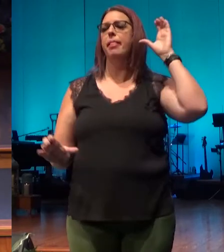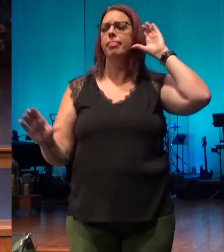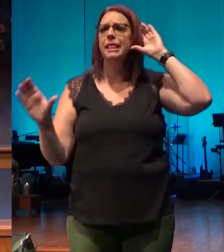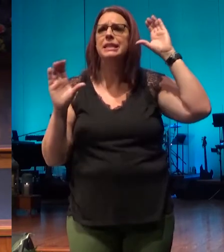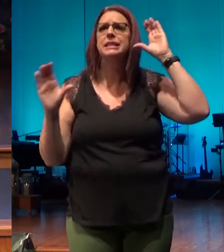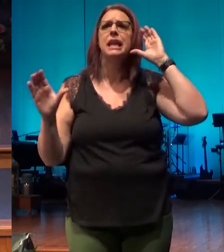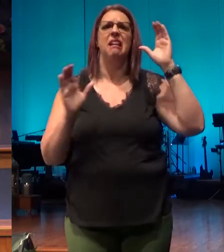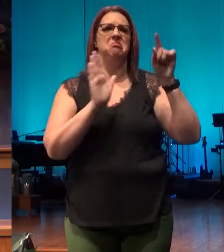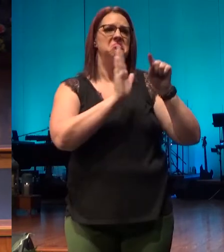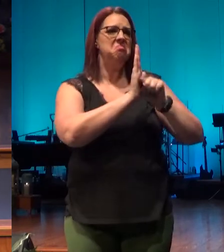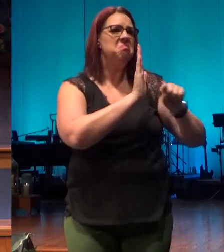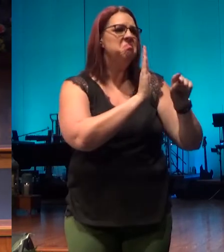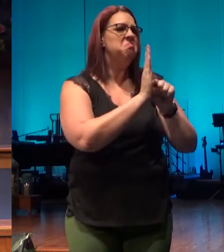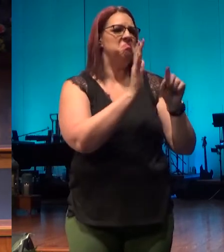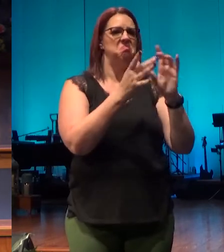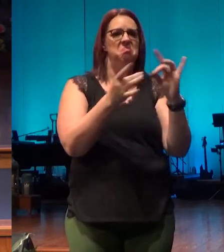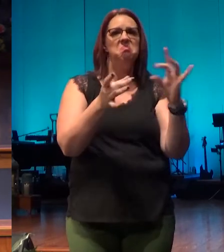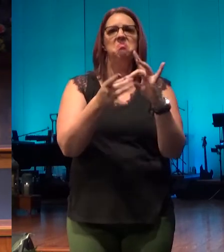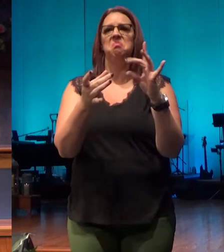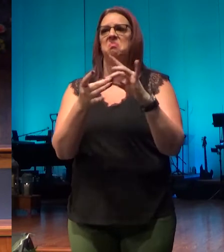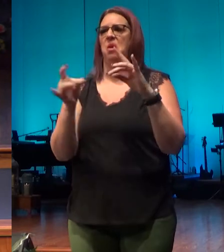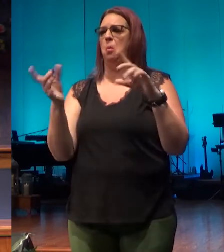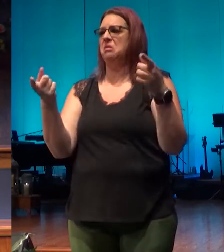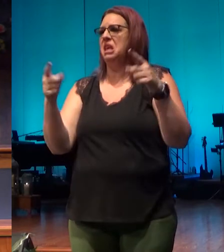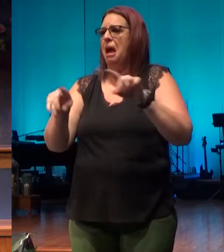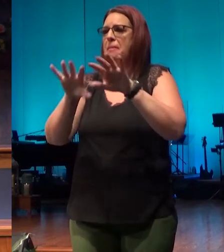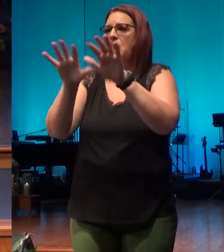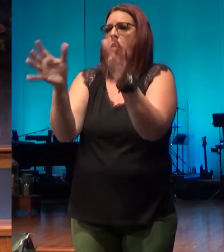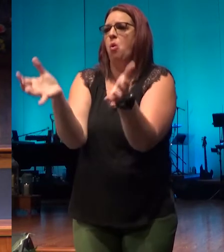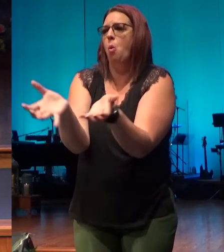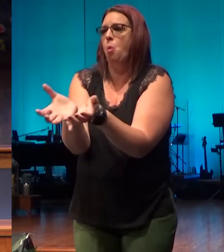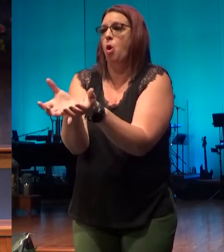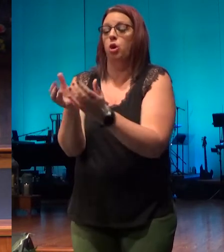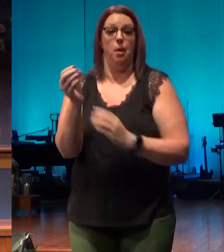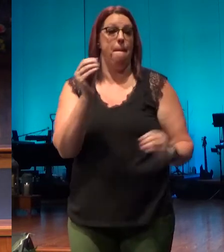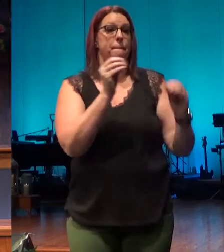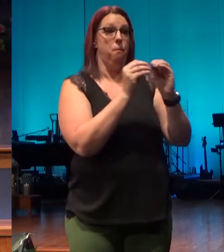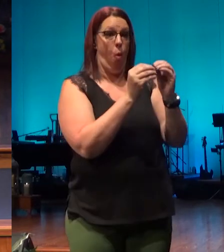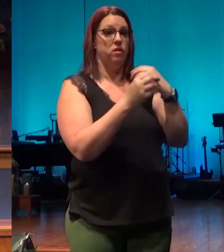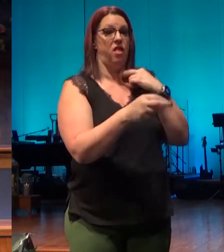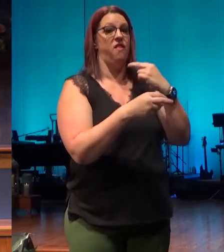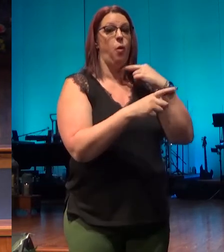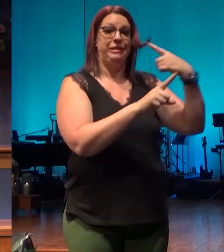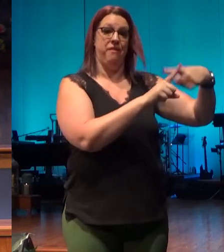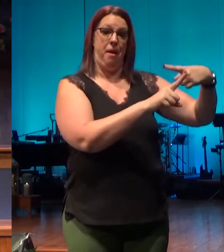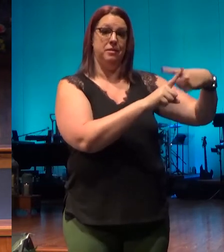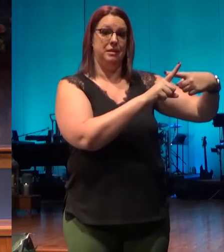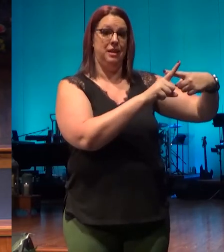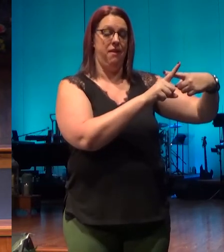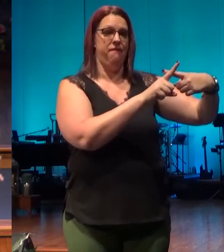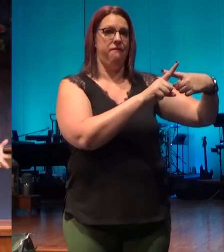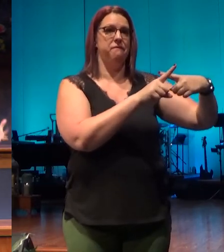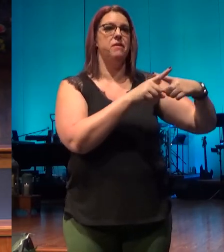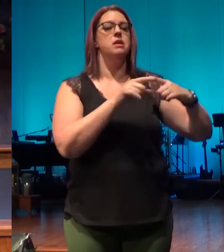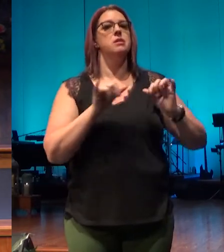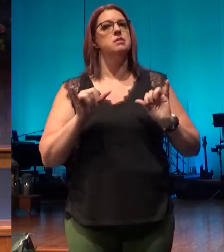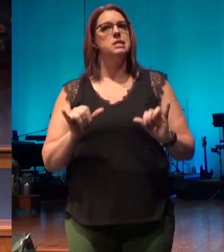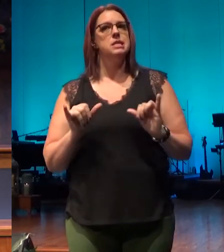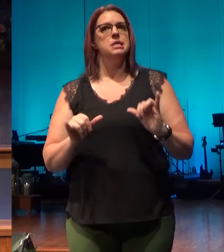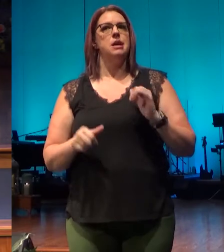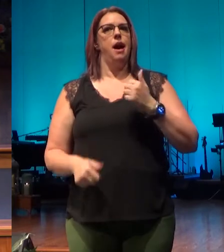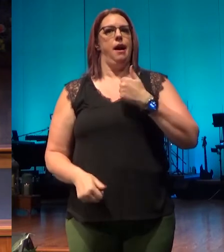of negativity about the state of the world more than the voices of positivity, that I myself am tempted